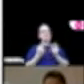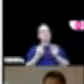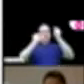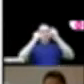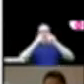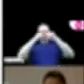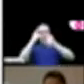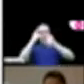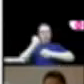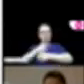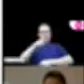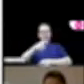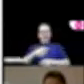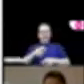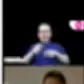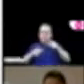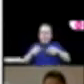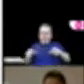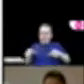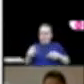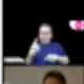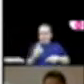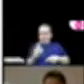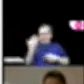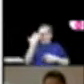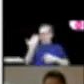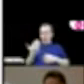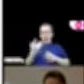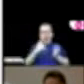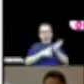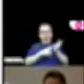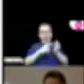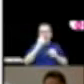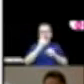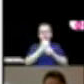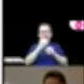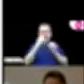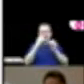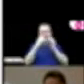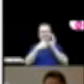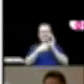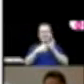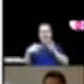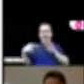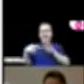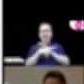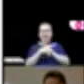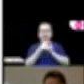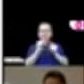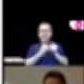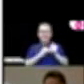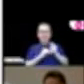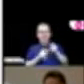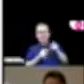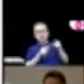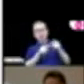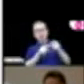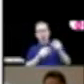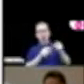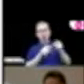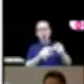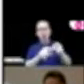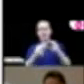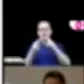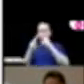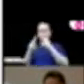do. It's people who didn't know that LGBT asylum seekers going through torture with Home Office, they